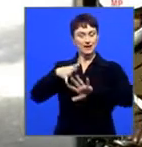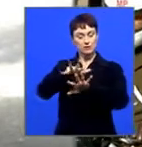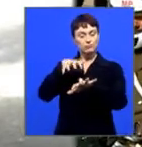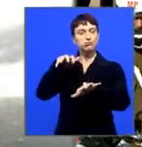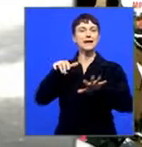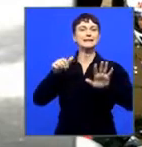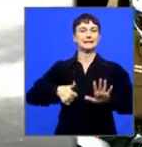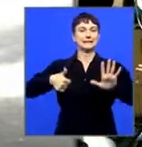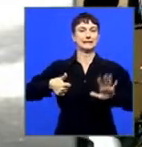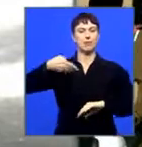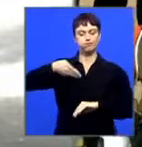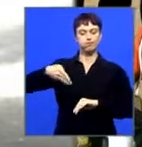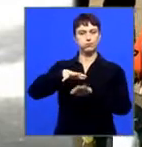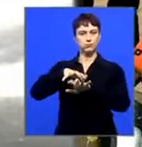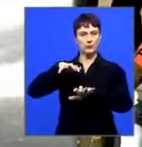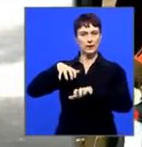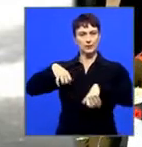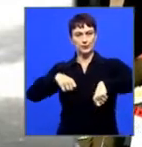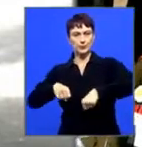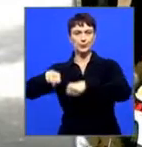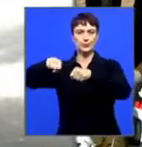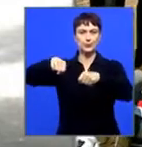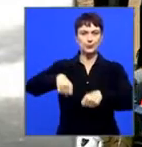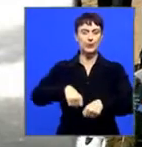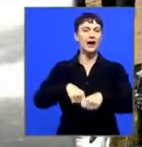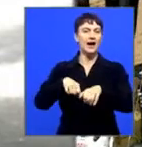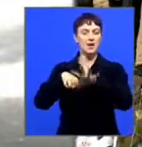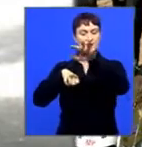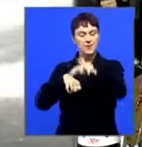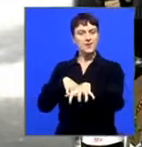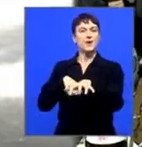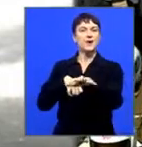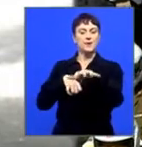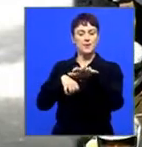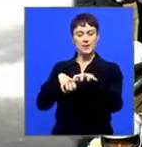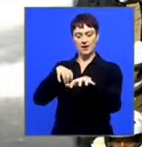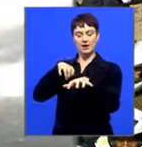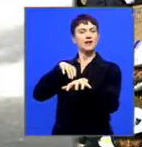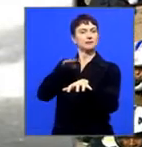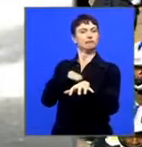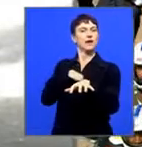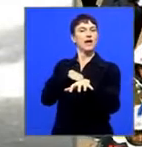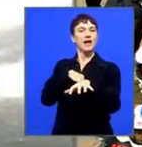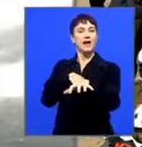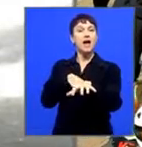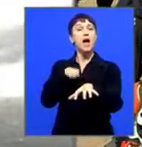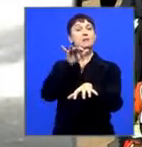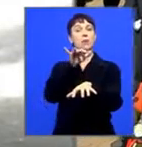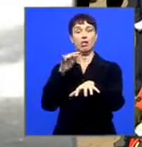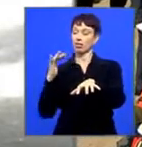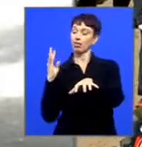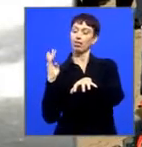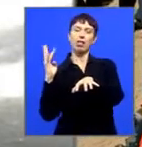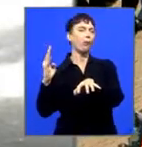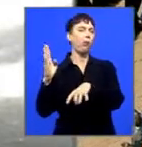that follow the casket down the streets, that lined with flag-waving South Africans that are forming